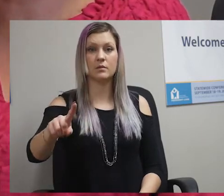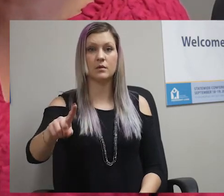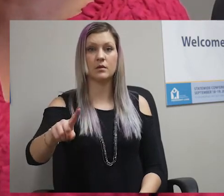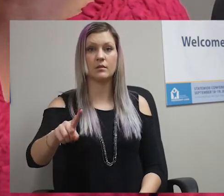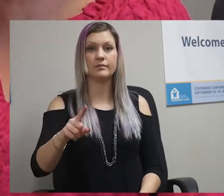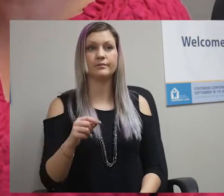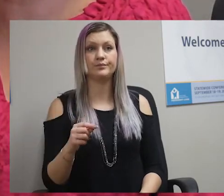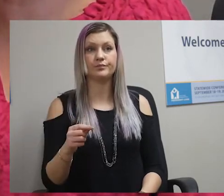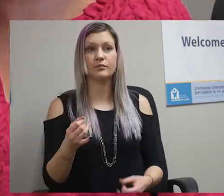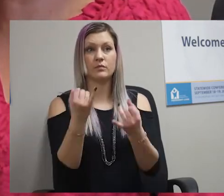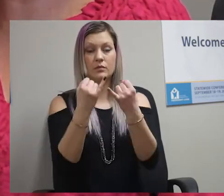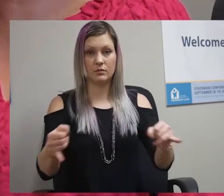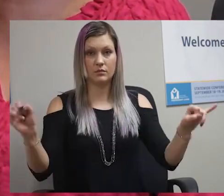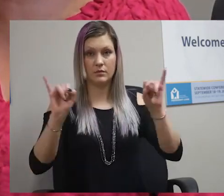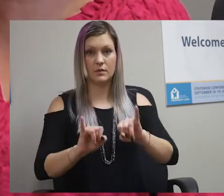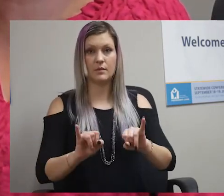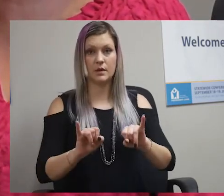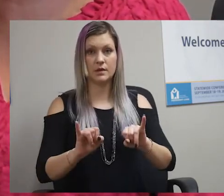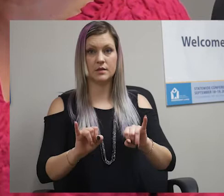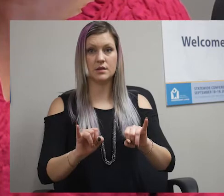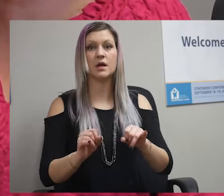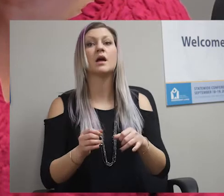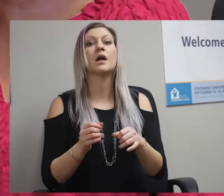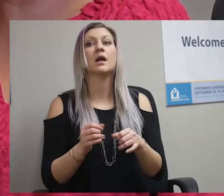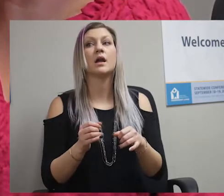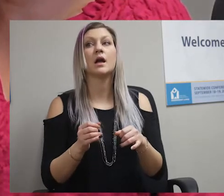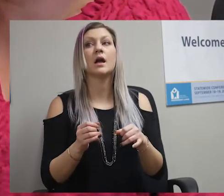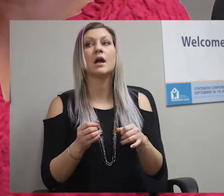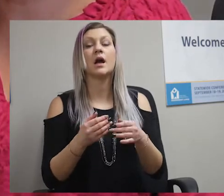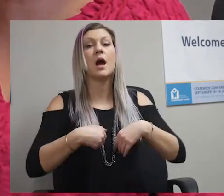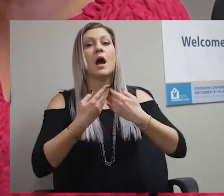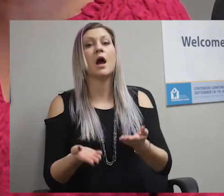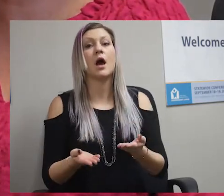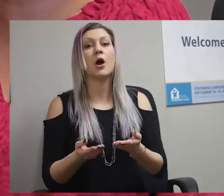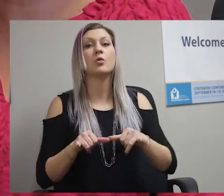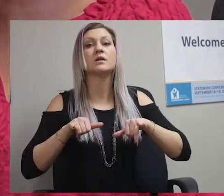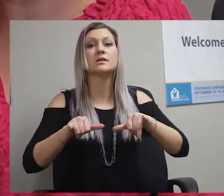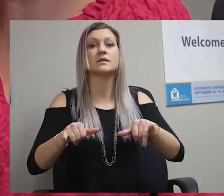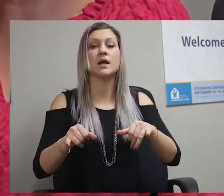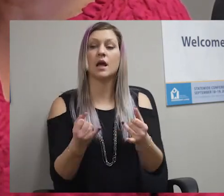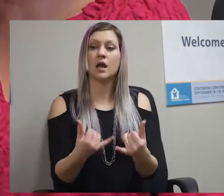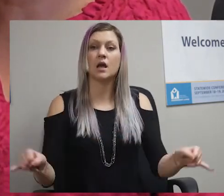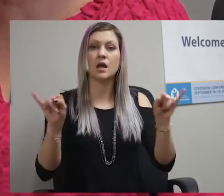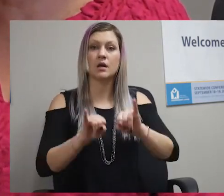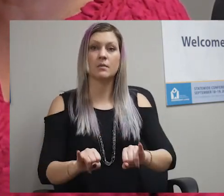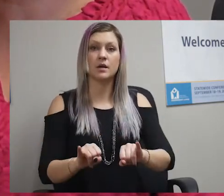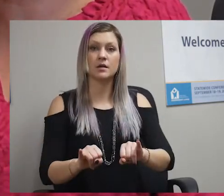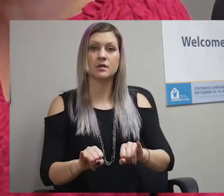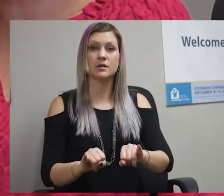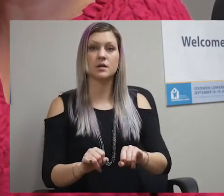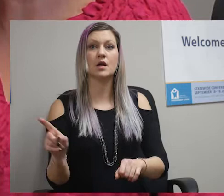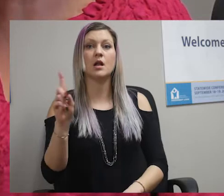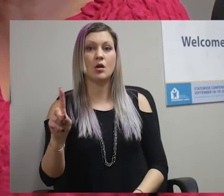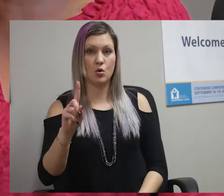and educating people about consumer-directed personal assistance and how people with disabilities can maintain